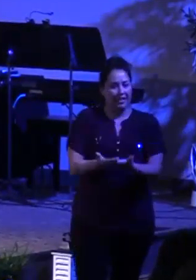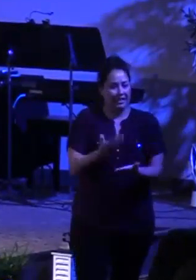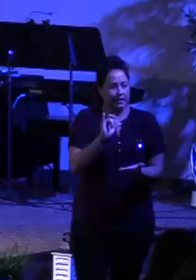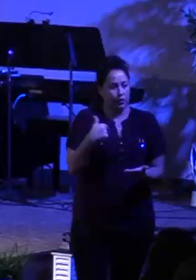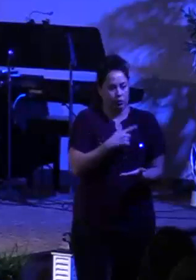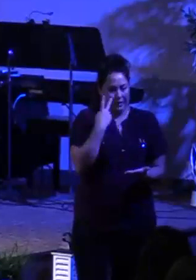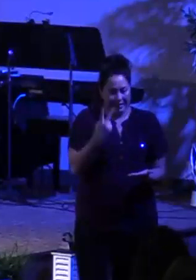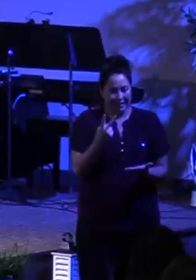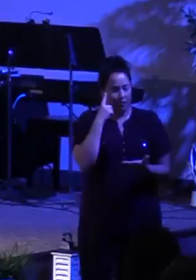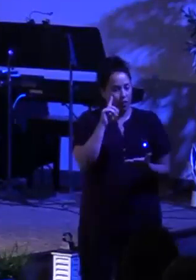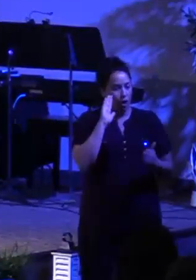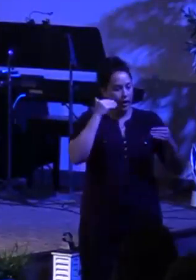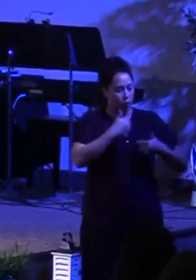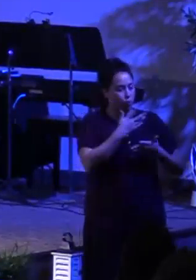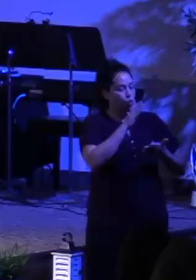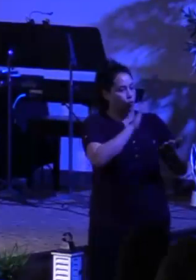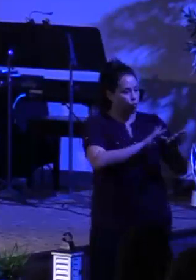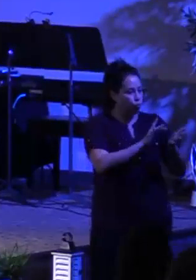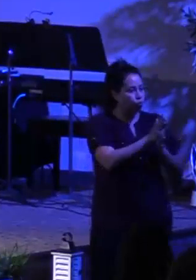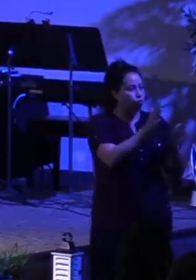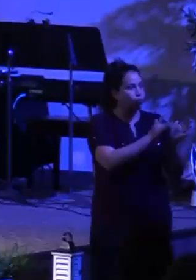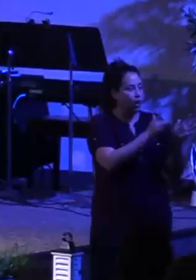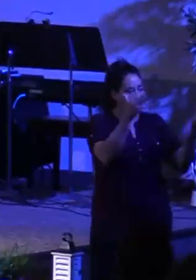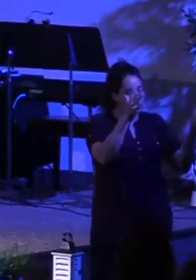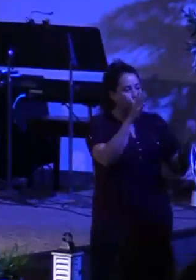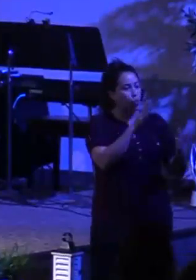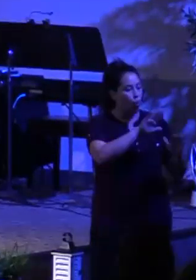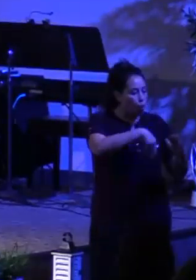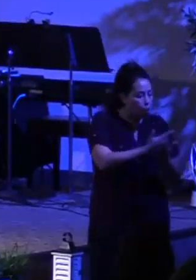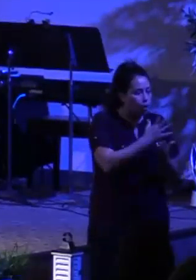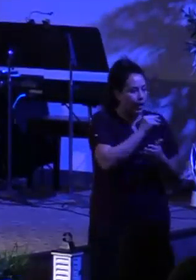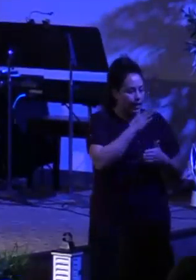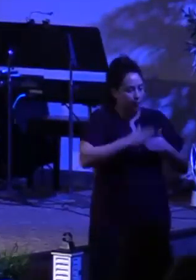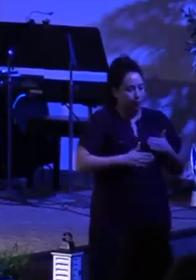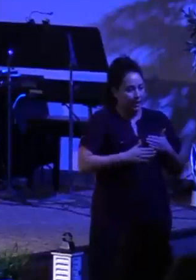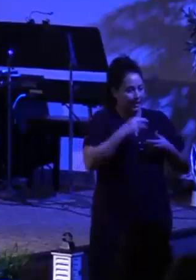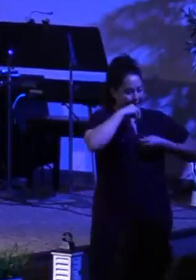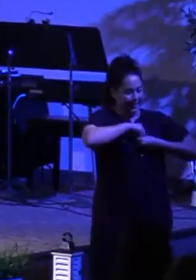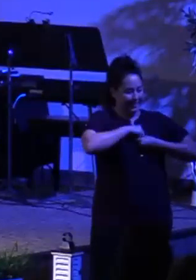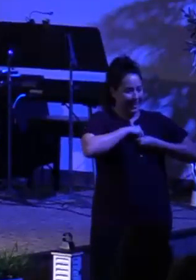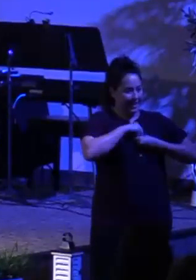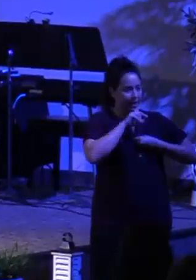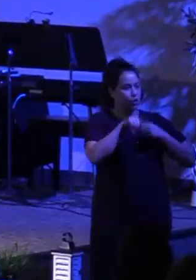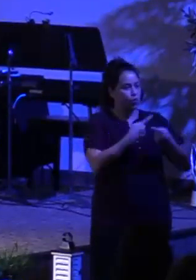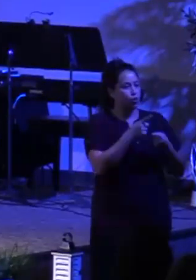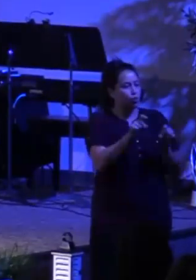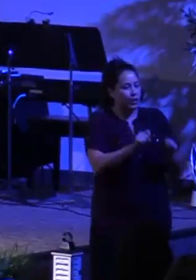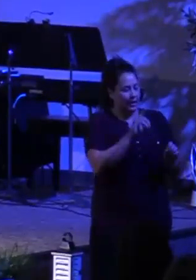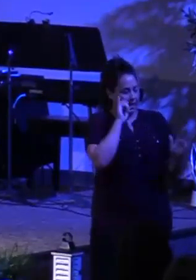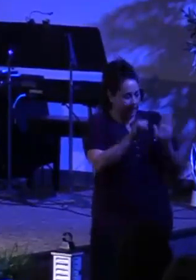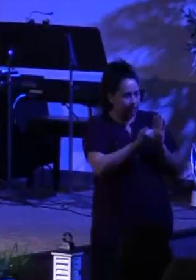grace and wholeness and completeness is the ability to have shalom that is self-evident, right?